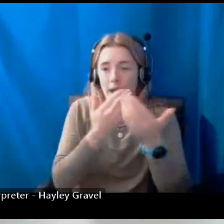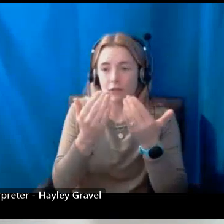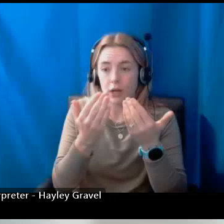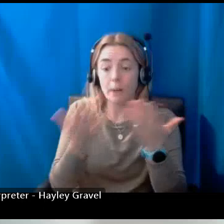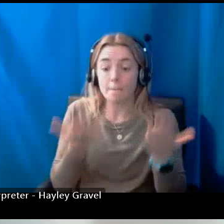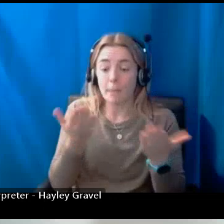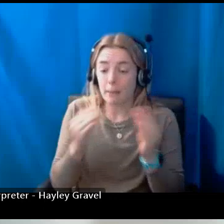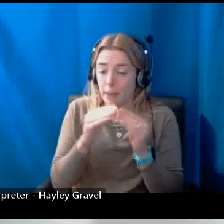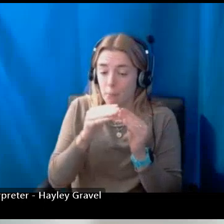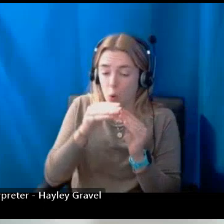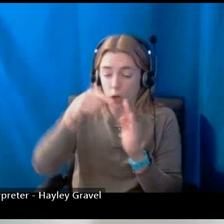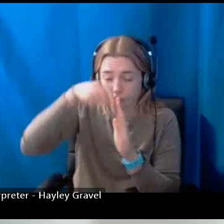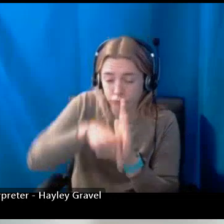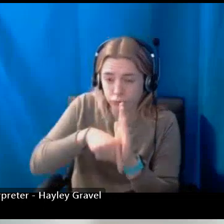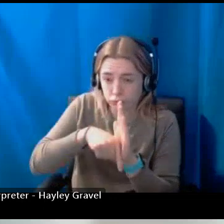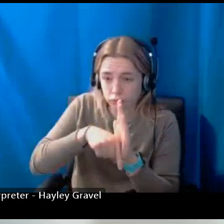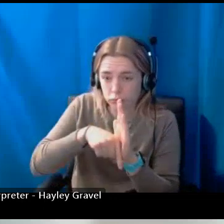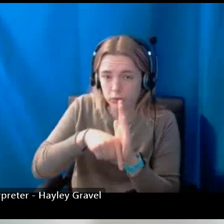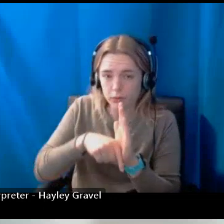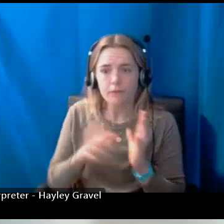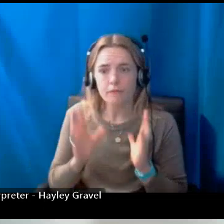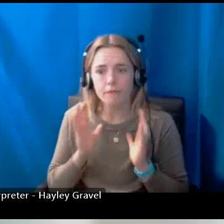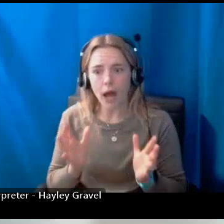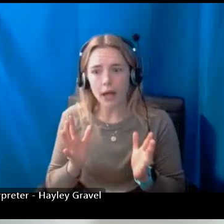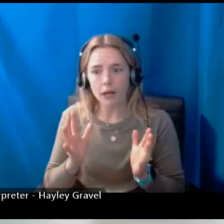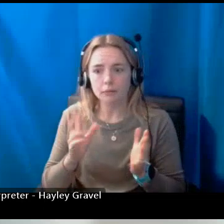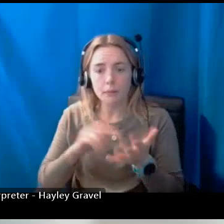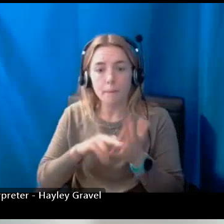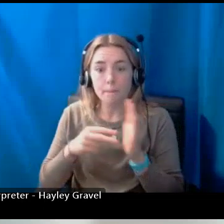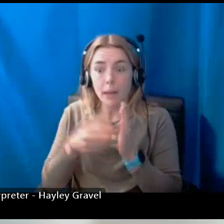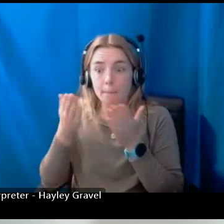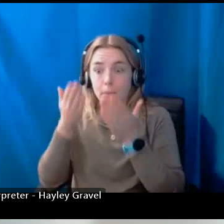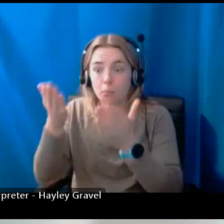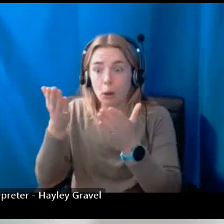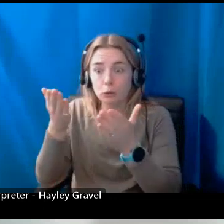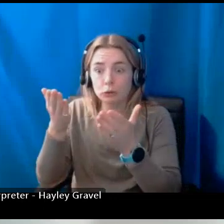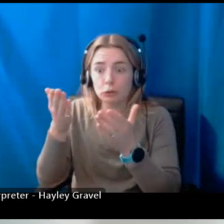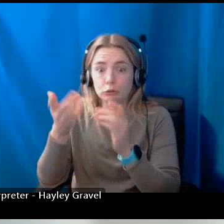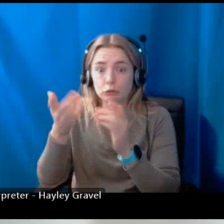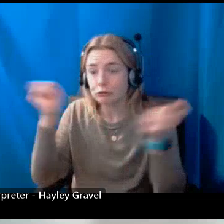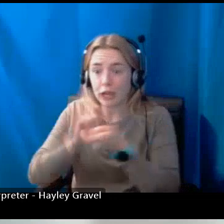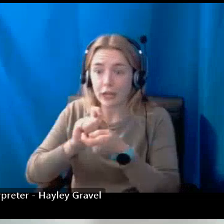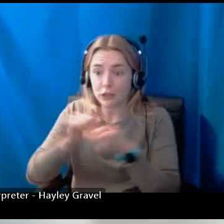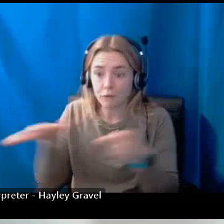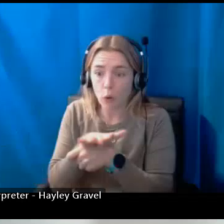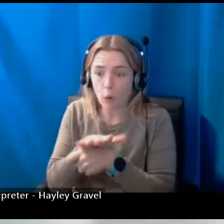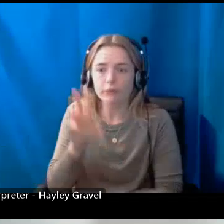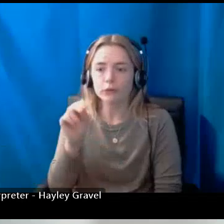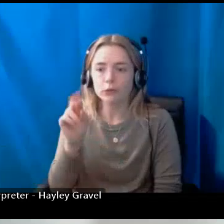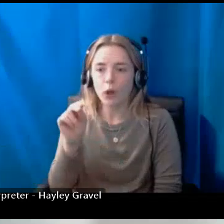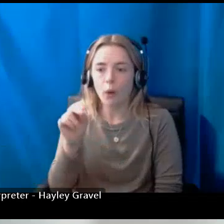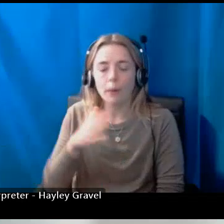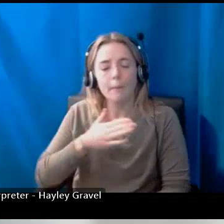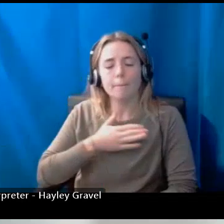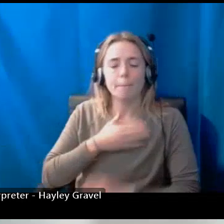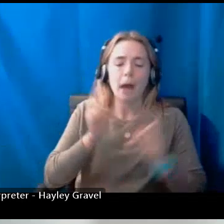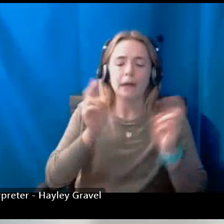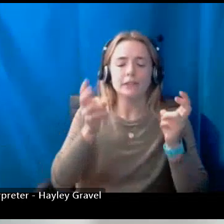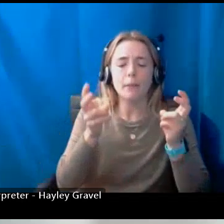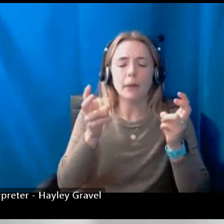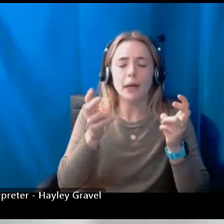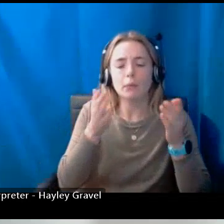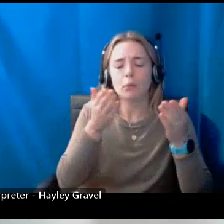Perfect. No need to go back and rewrite that proposal. No need to do that. Because what you submitted, you've